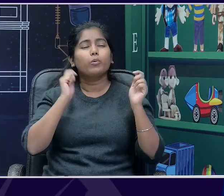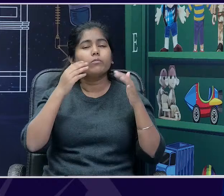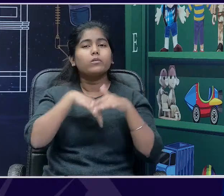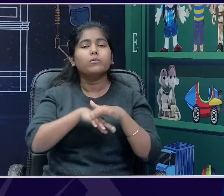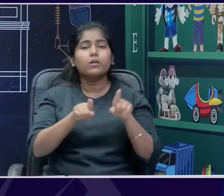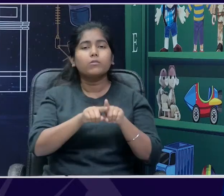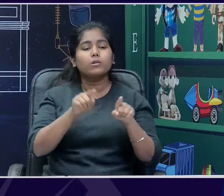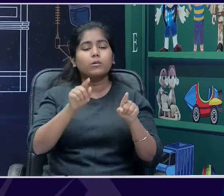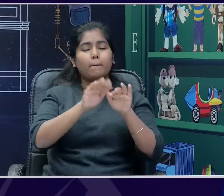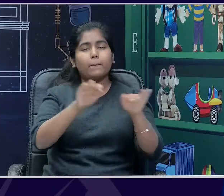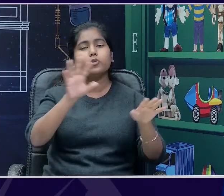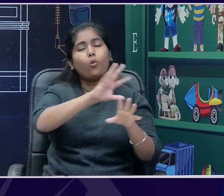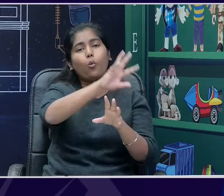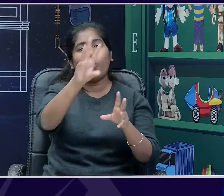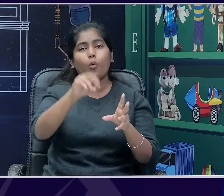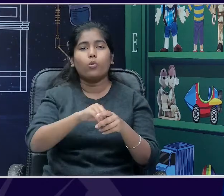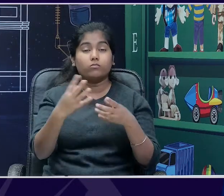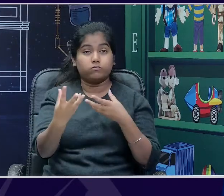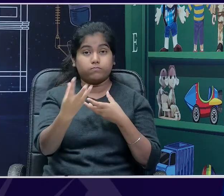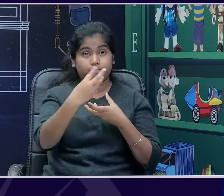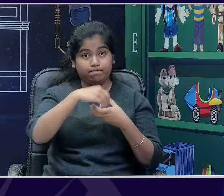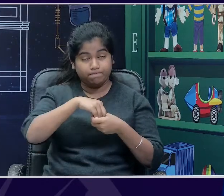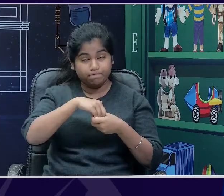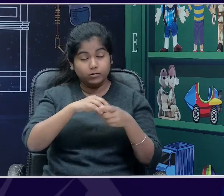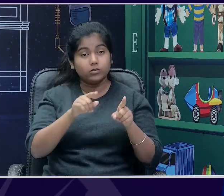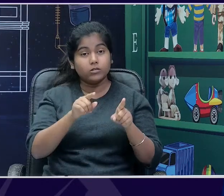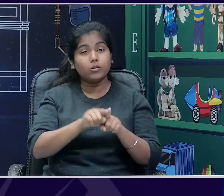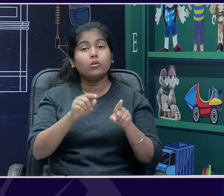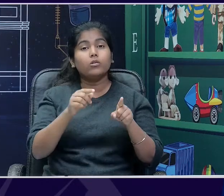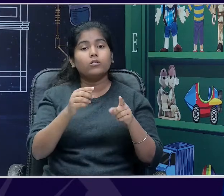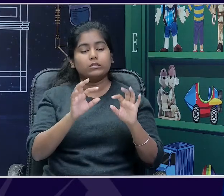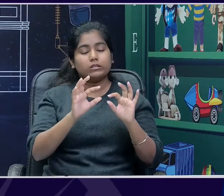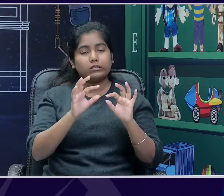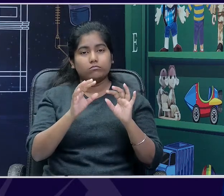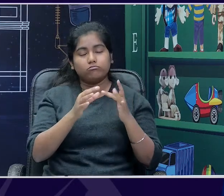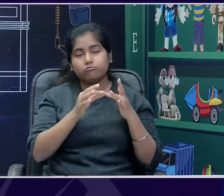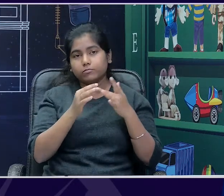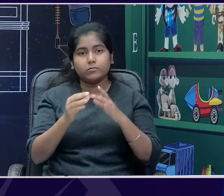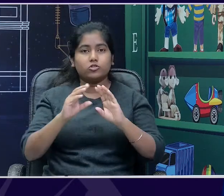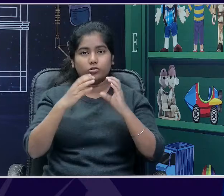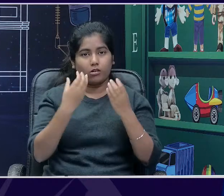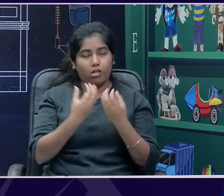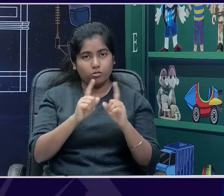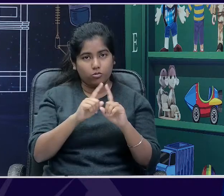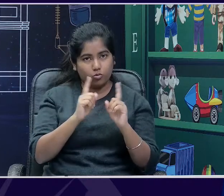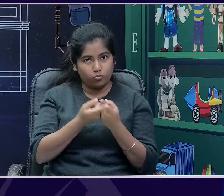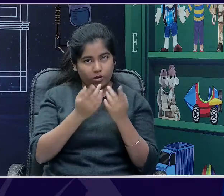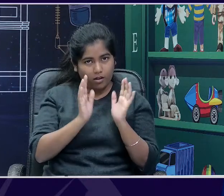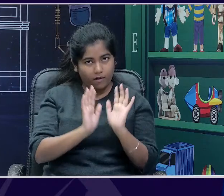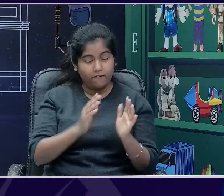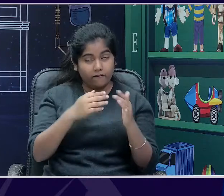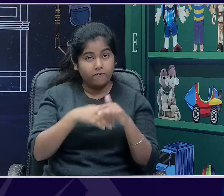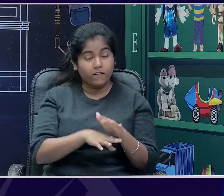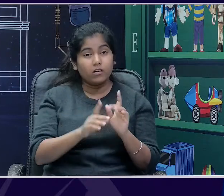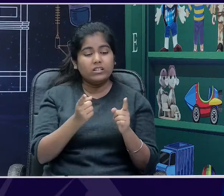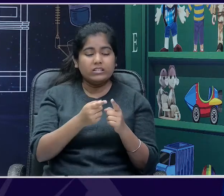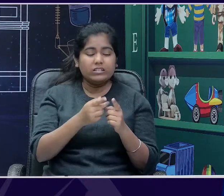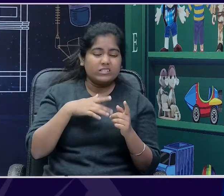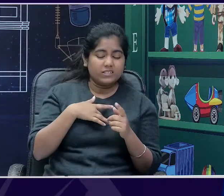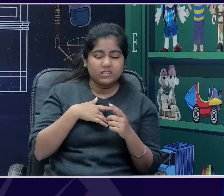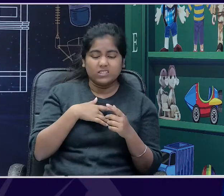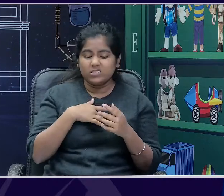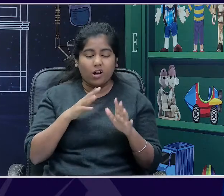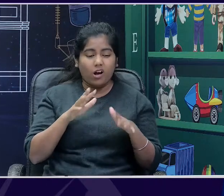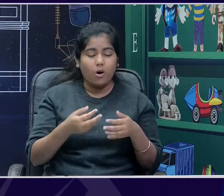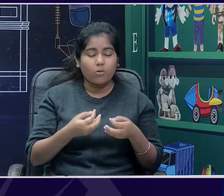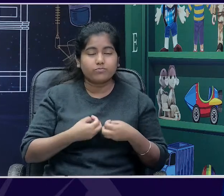involve all the students. The students in our special classrooms, Okay. they sometimes they get very hesitant when